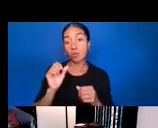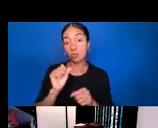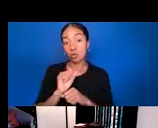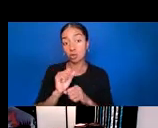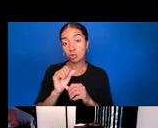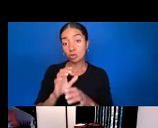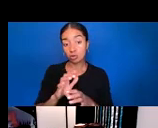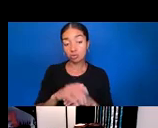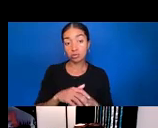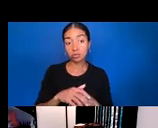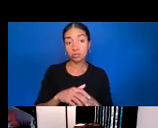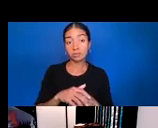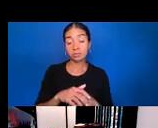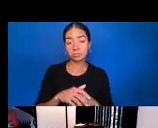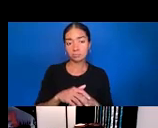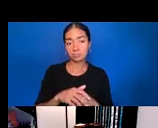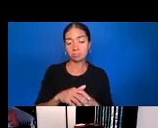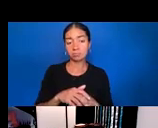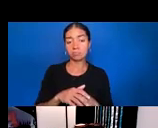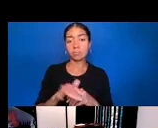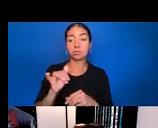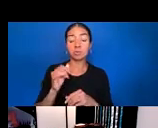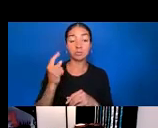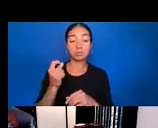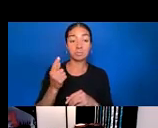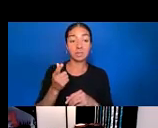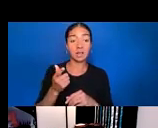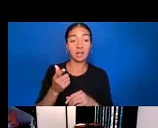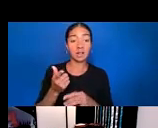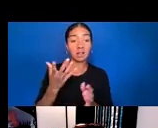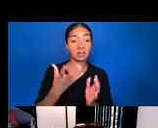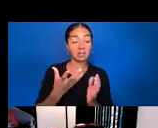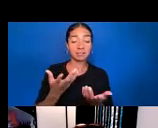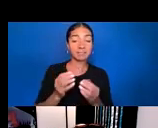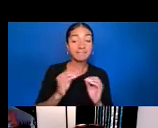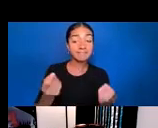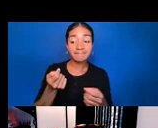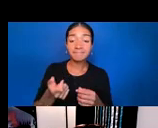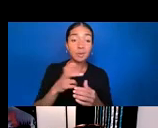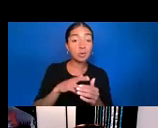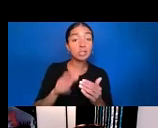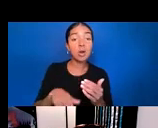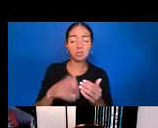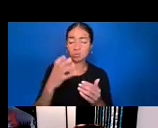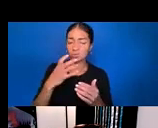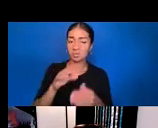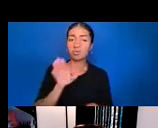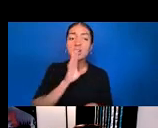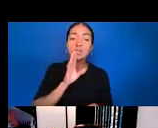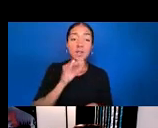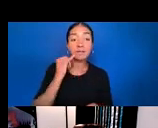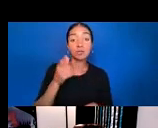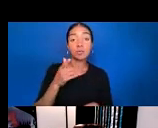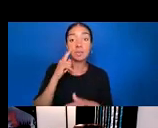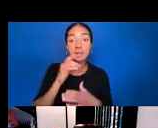Also, lack of results can be extremely frustrating when you believe with your whole heart and your whole